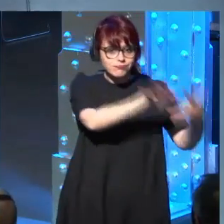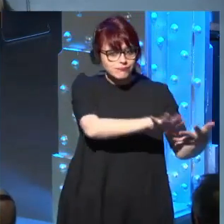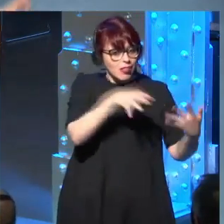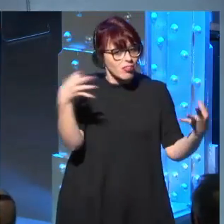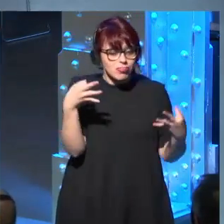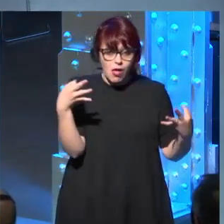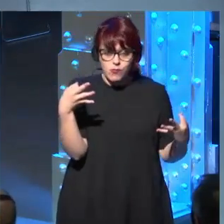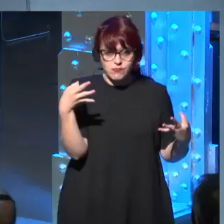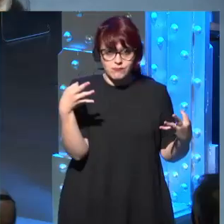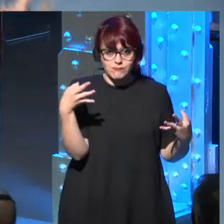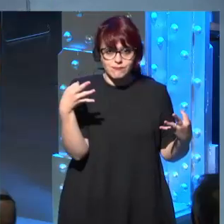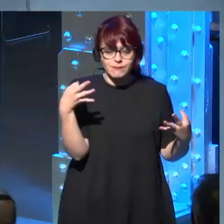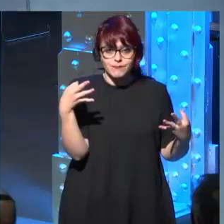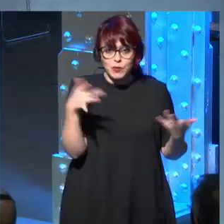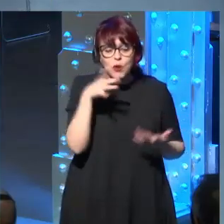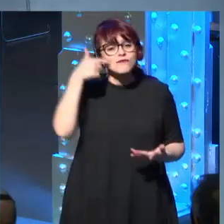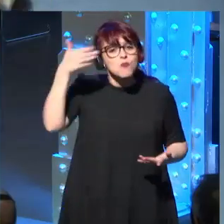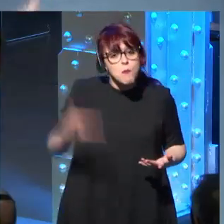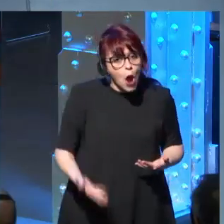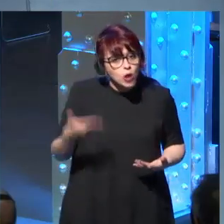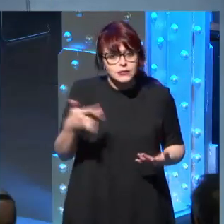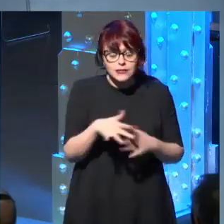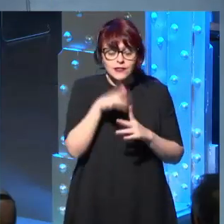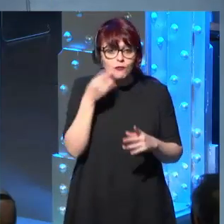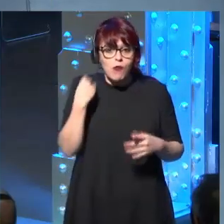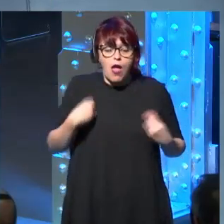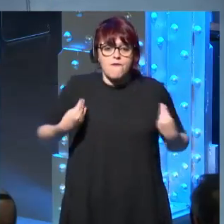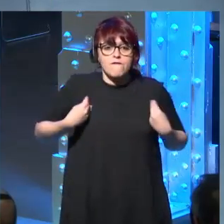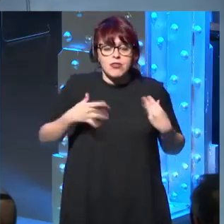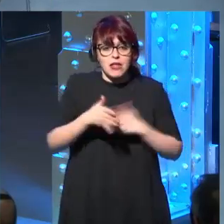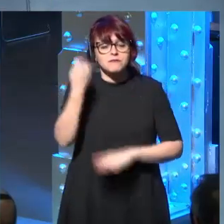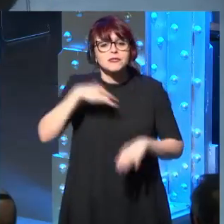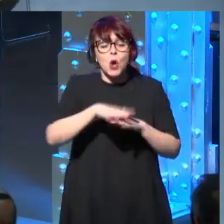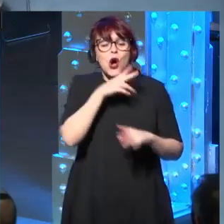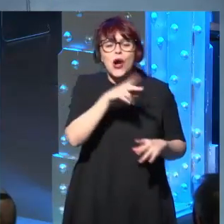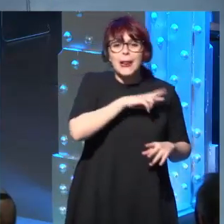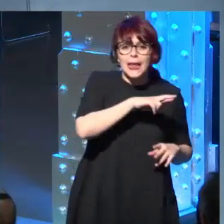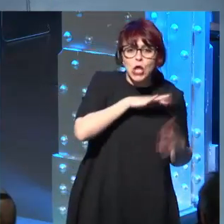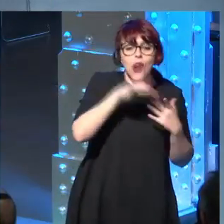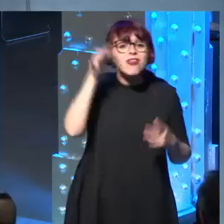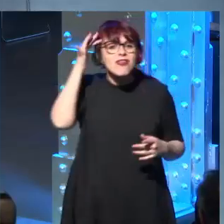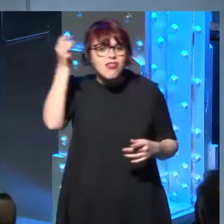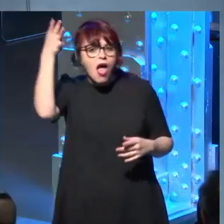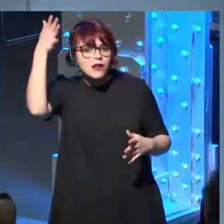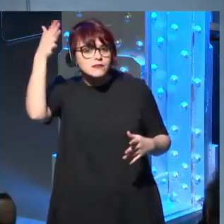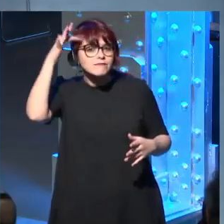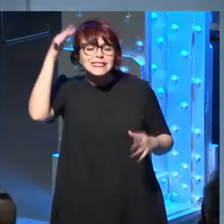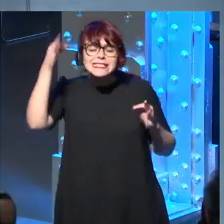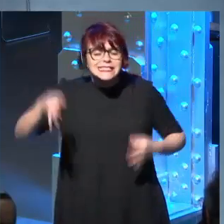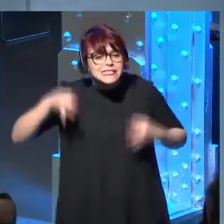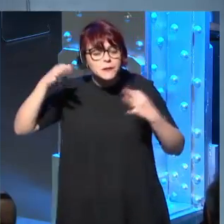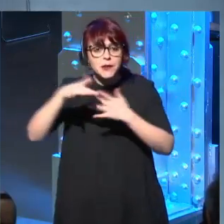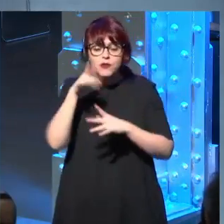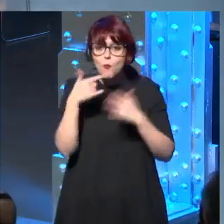big ideas, philosophy, religion are always there. But the more modern we get,